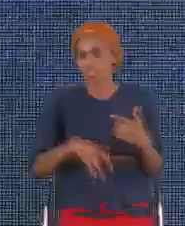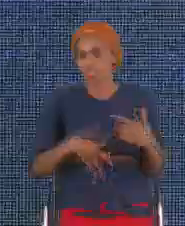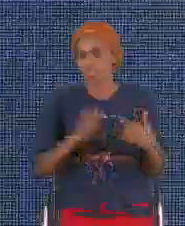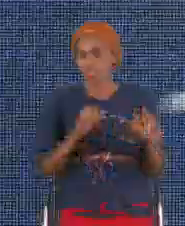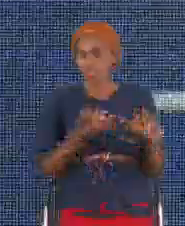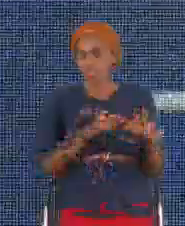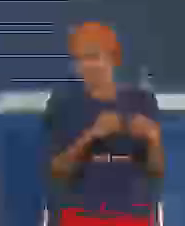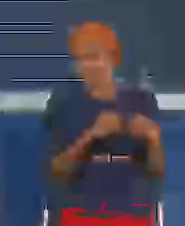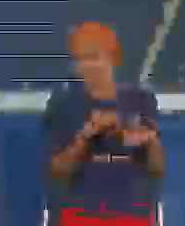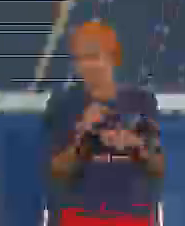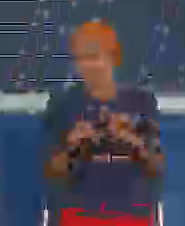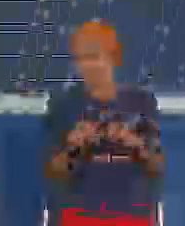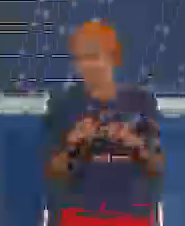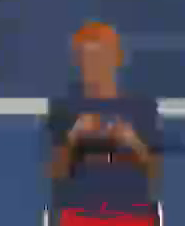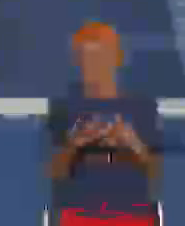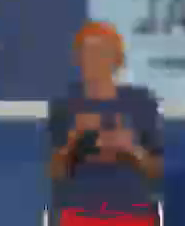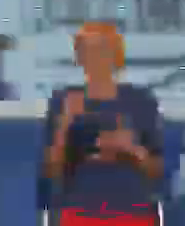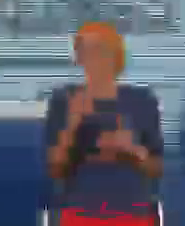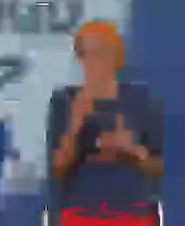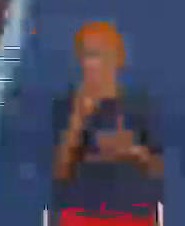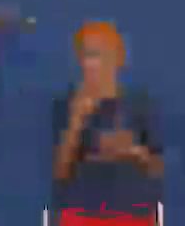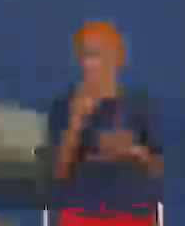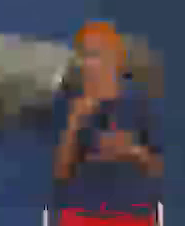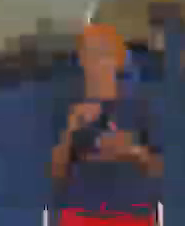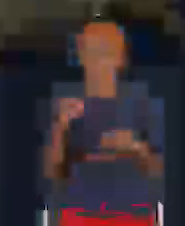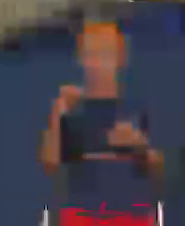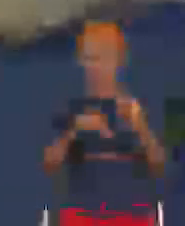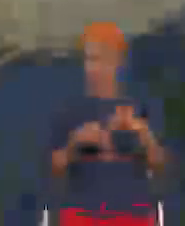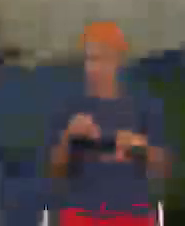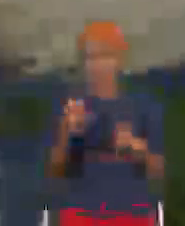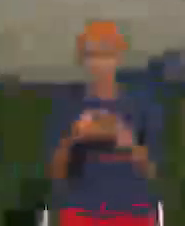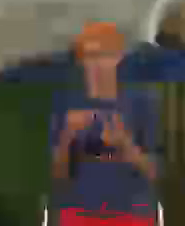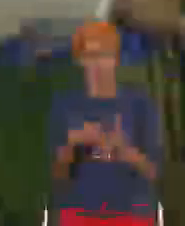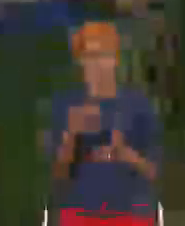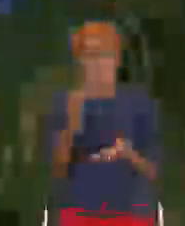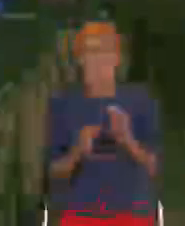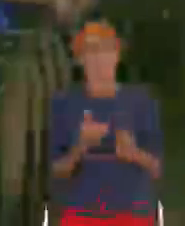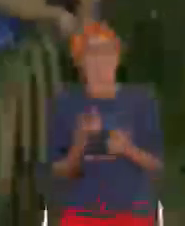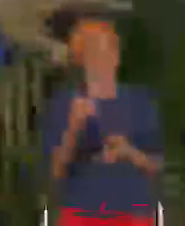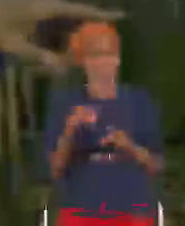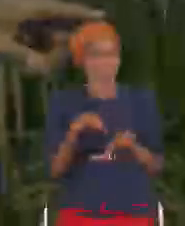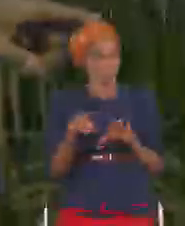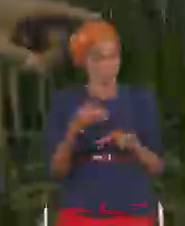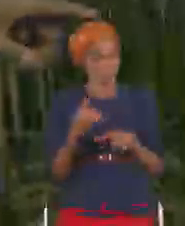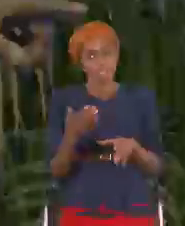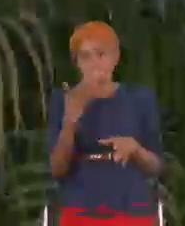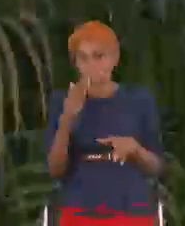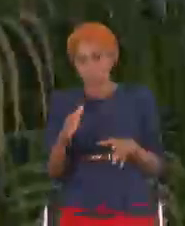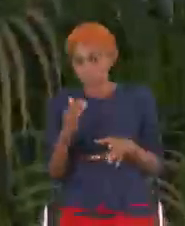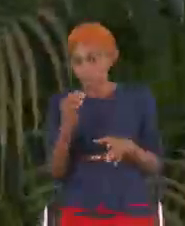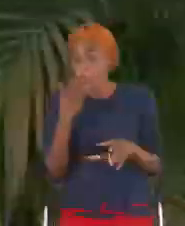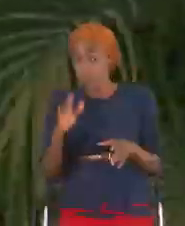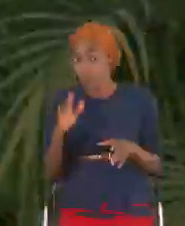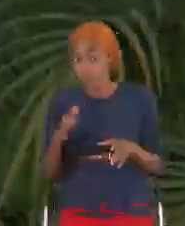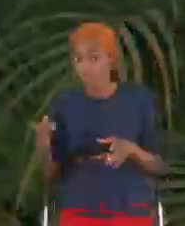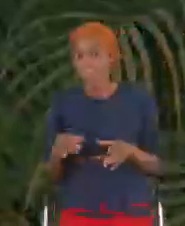the tongue has contributed. If anybody does that bad thing, the tongue contributes to that. If